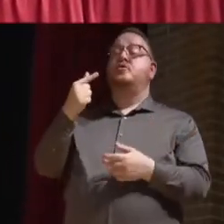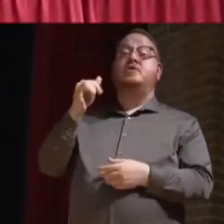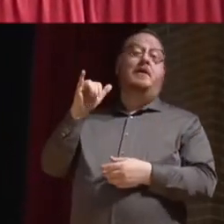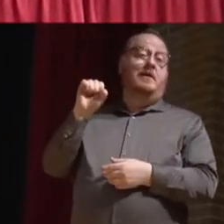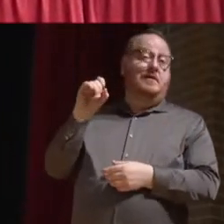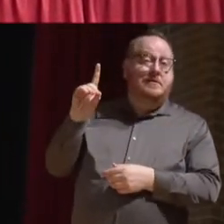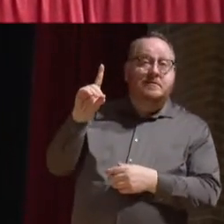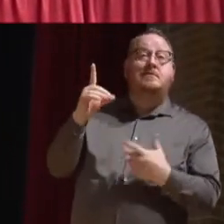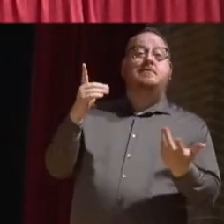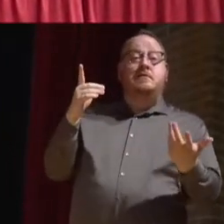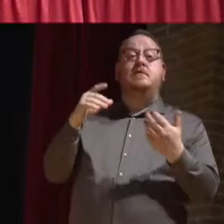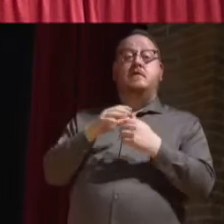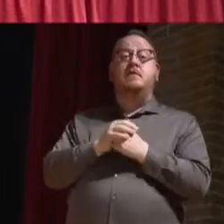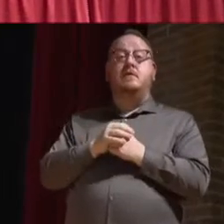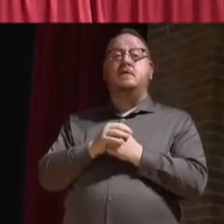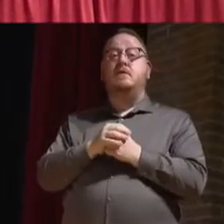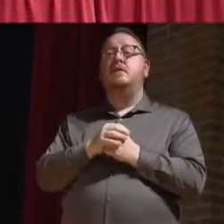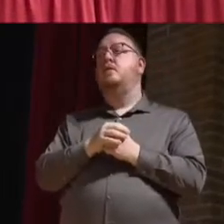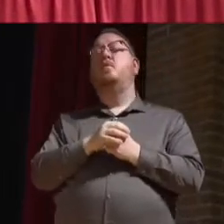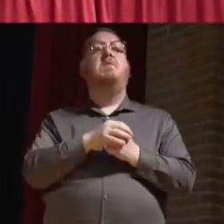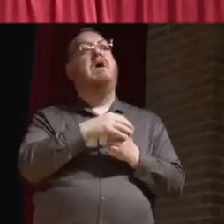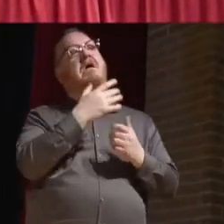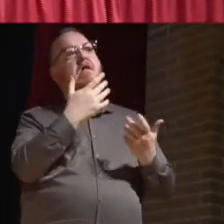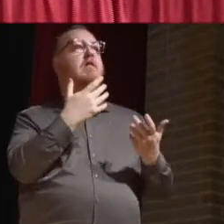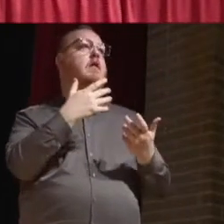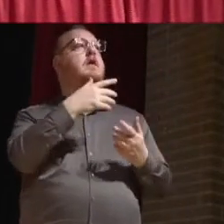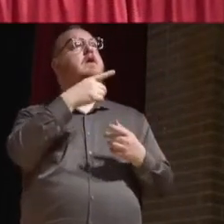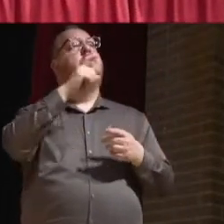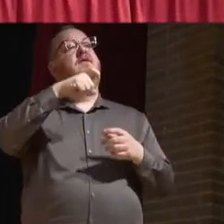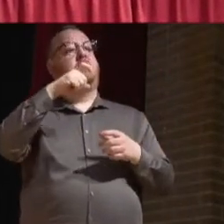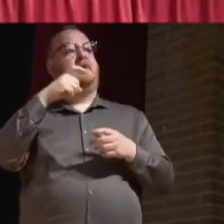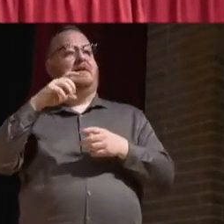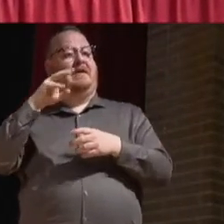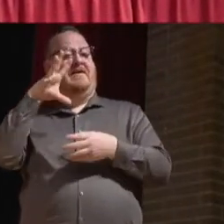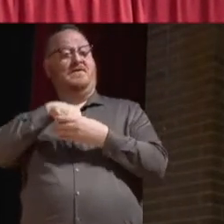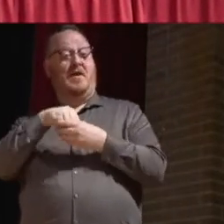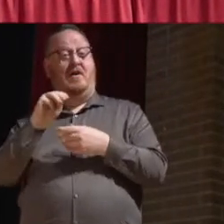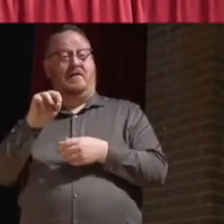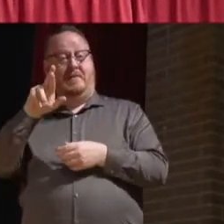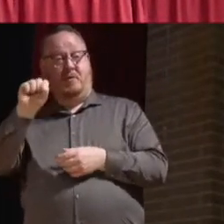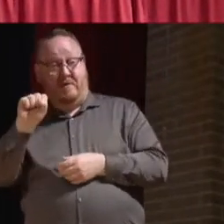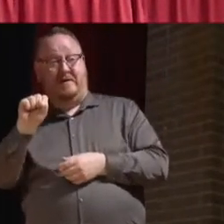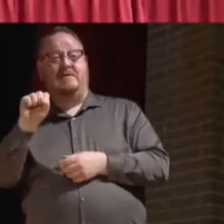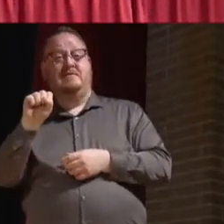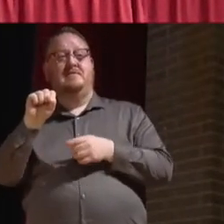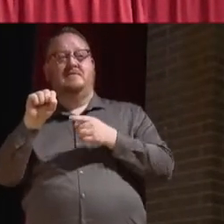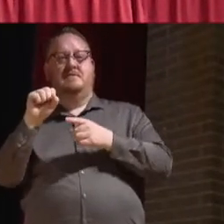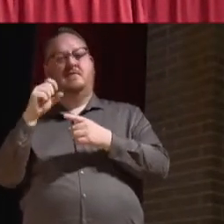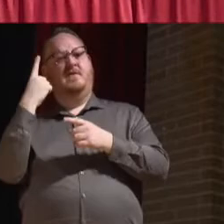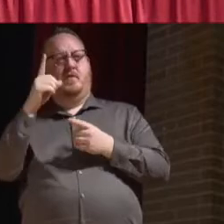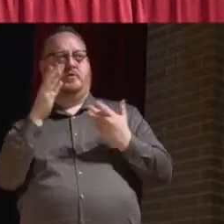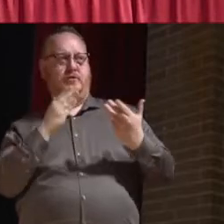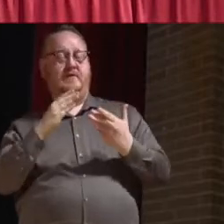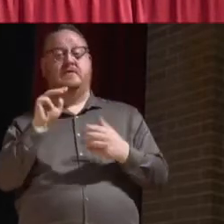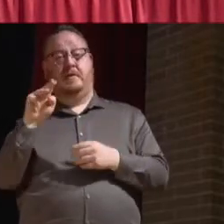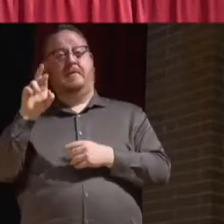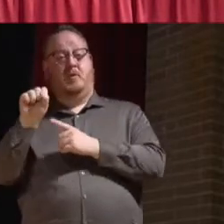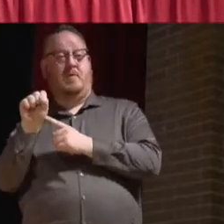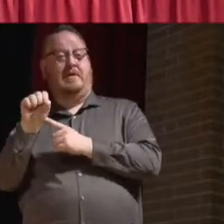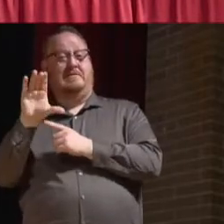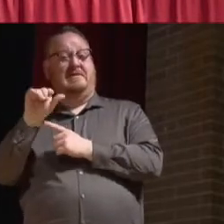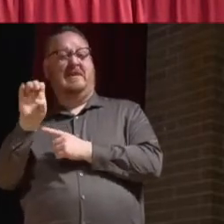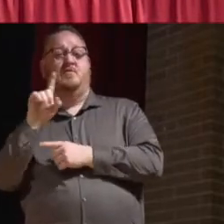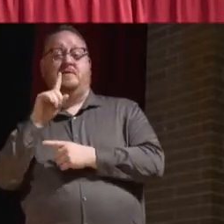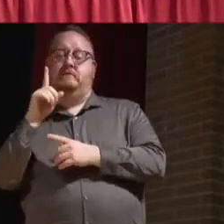Jen, I don't know her last name. But it's Jen Ragnon, but you have to be in MRS in order to so that's why that MRS case is